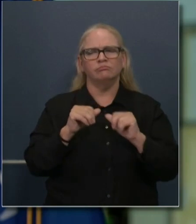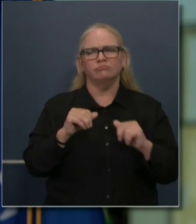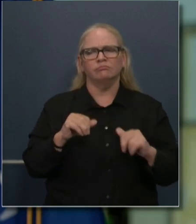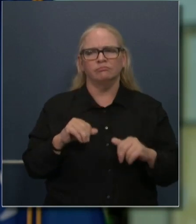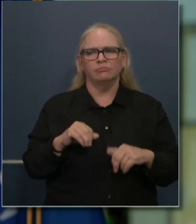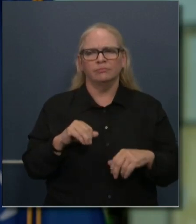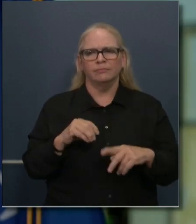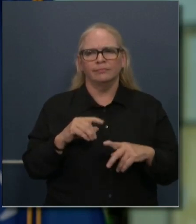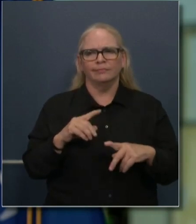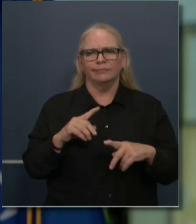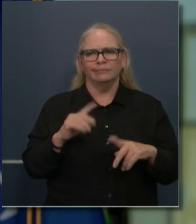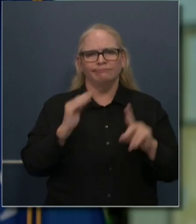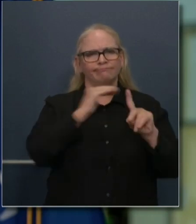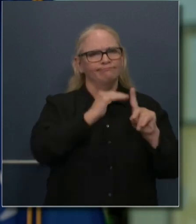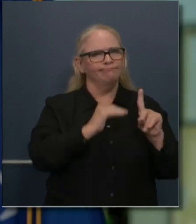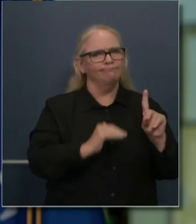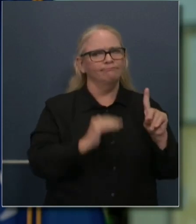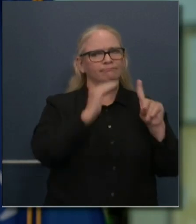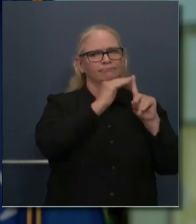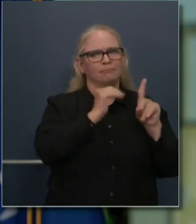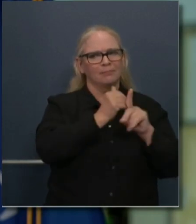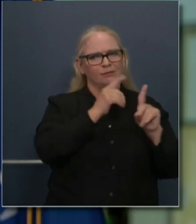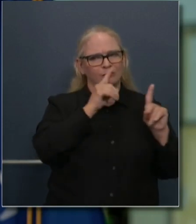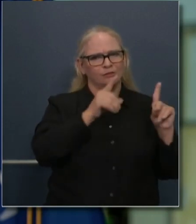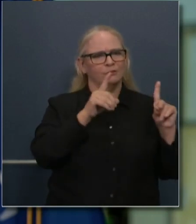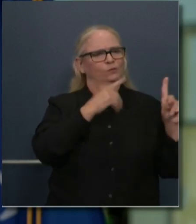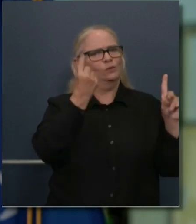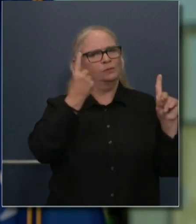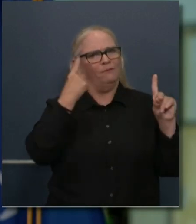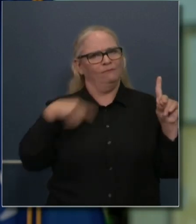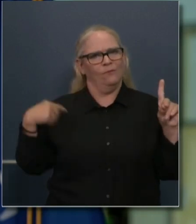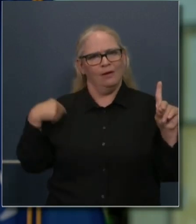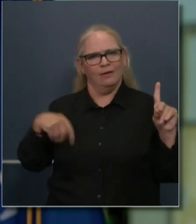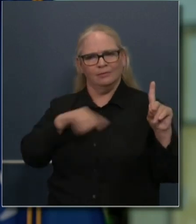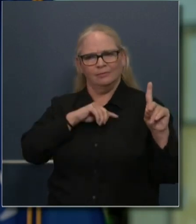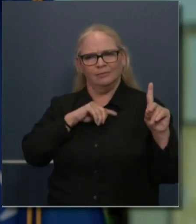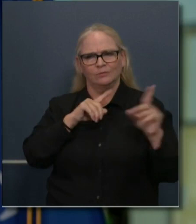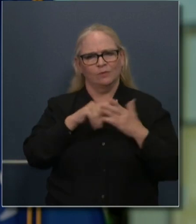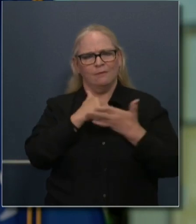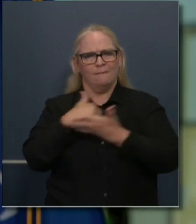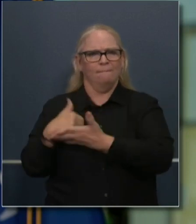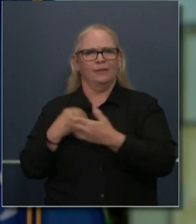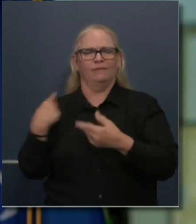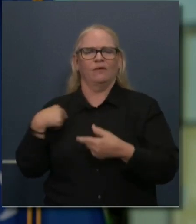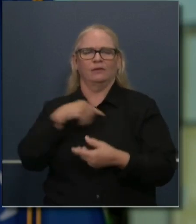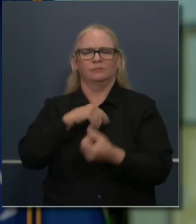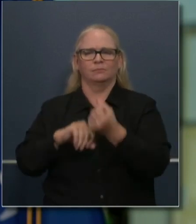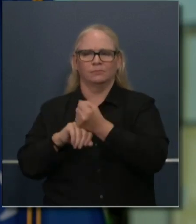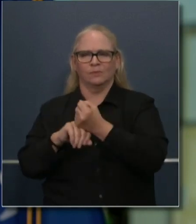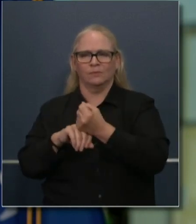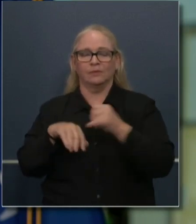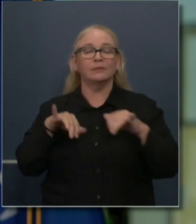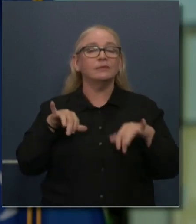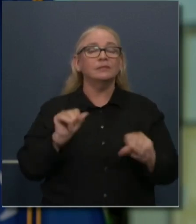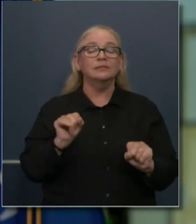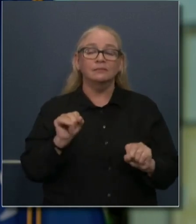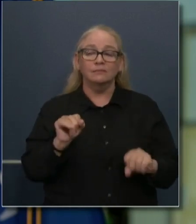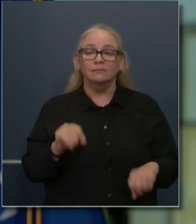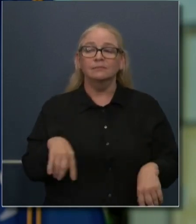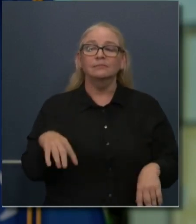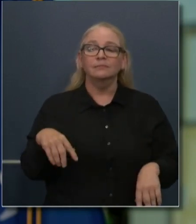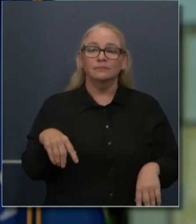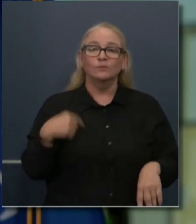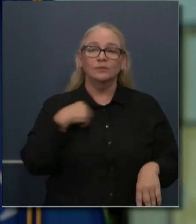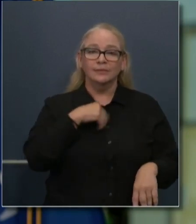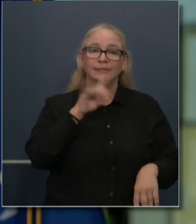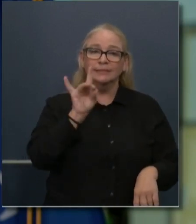of the expectation that they're going to do something bold. That said, yes, we have gamed out not only as it relates to